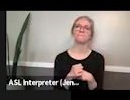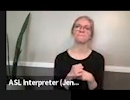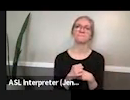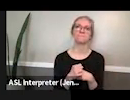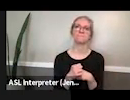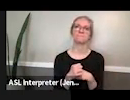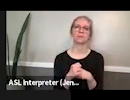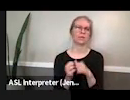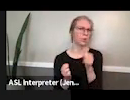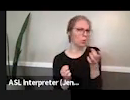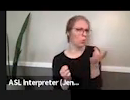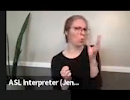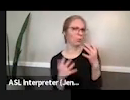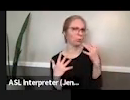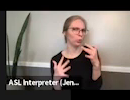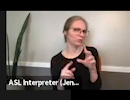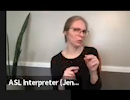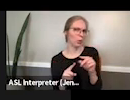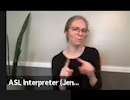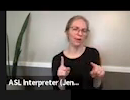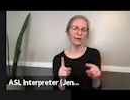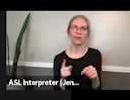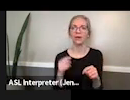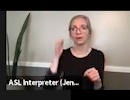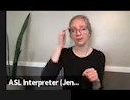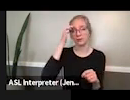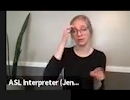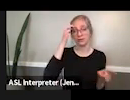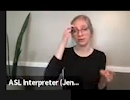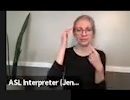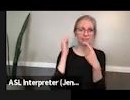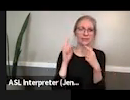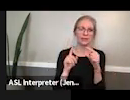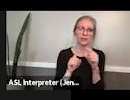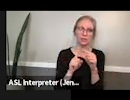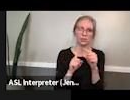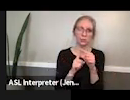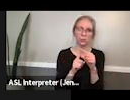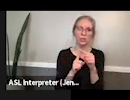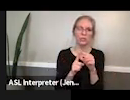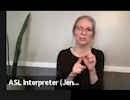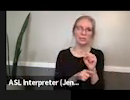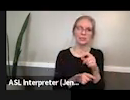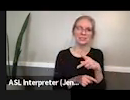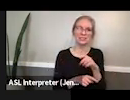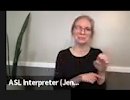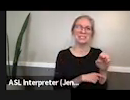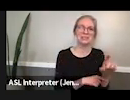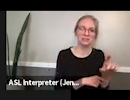Not horrible noises, but he says the word speed a lot.